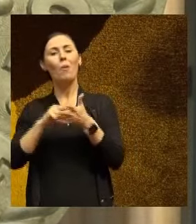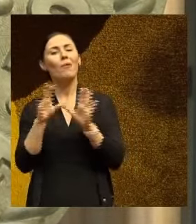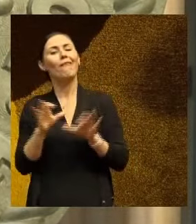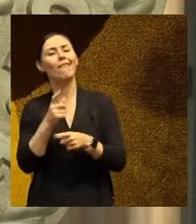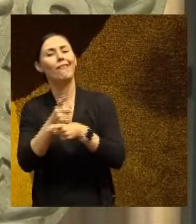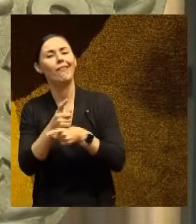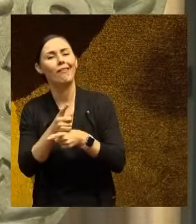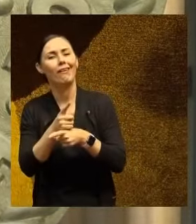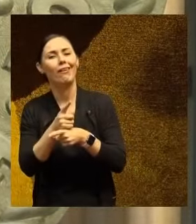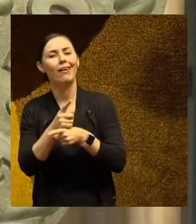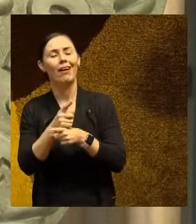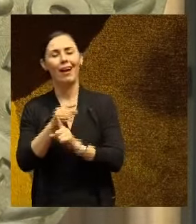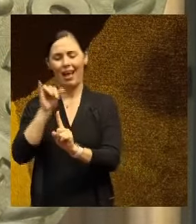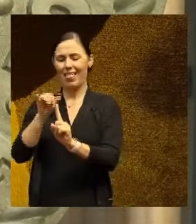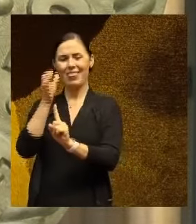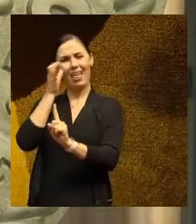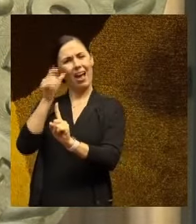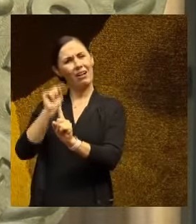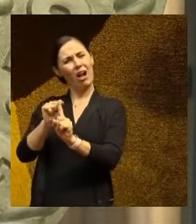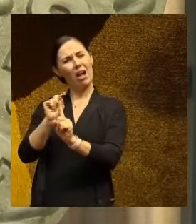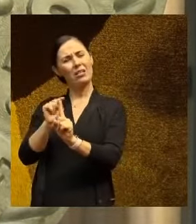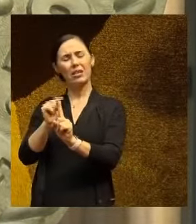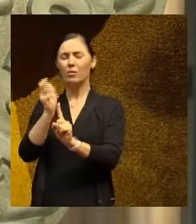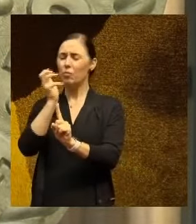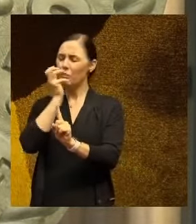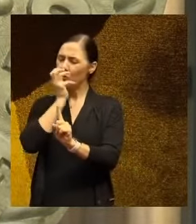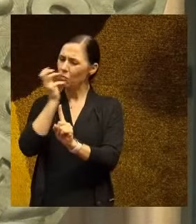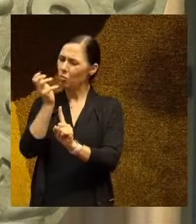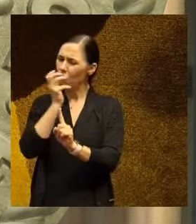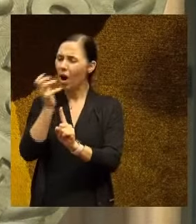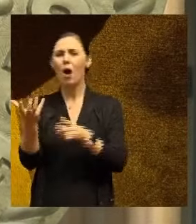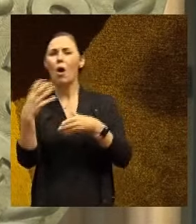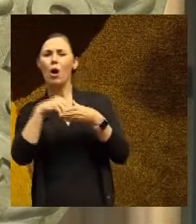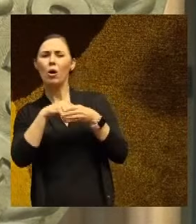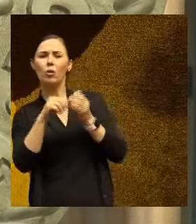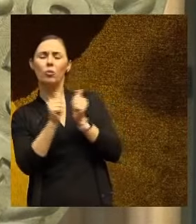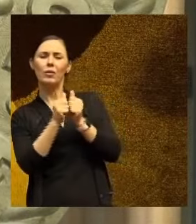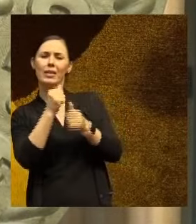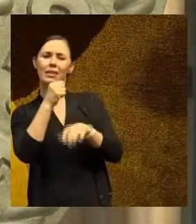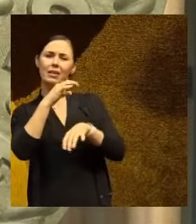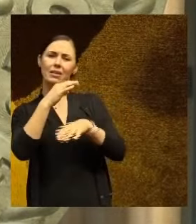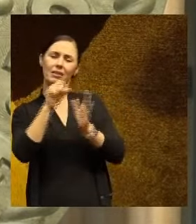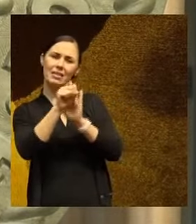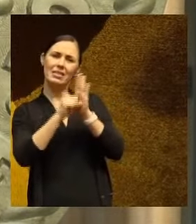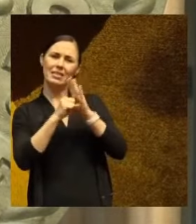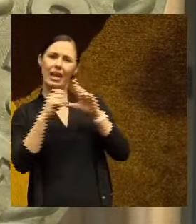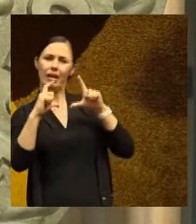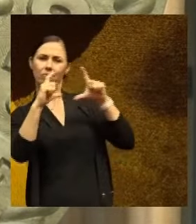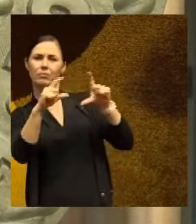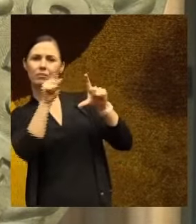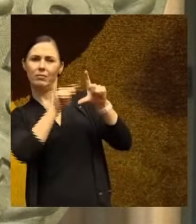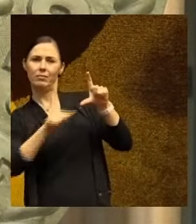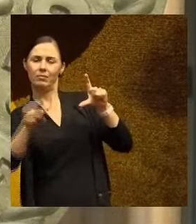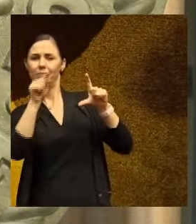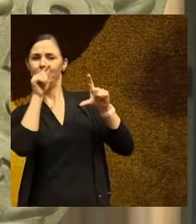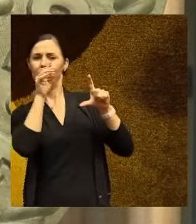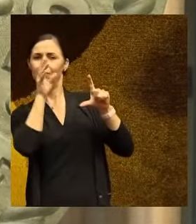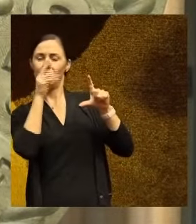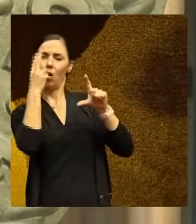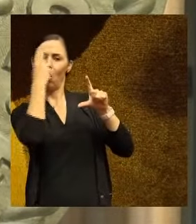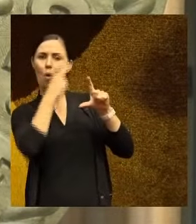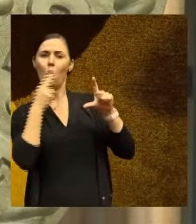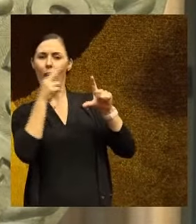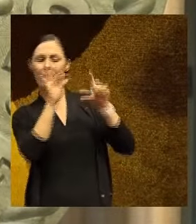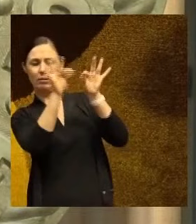idea so important that it's imprinted on our state seal. ua mau ke ea o ka aina I ka